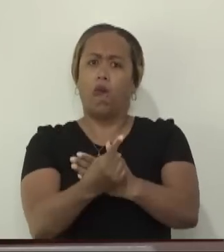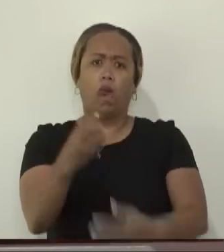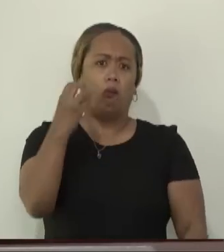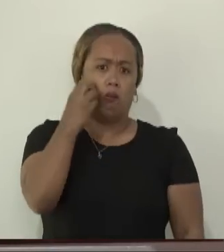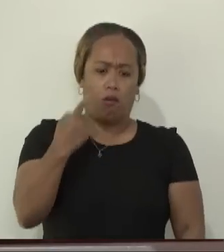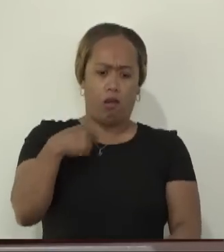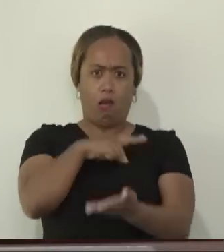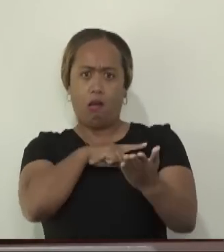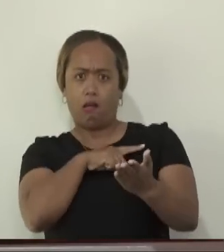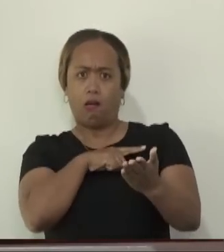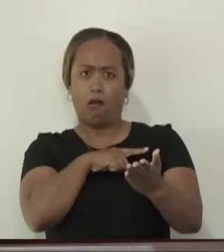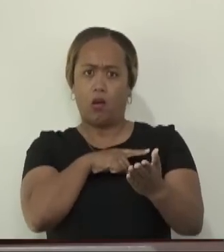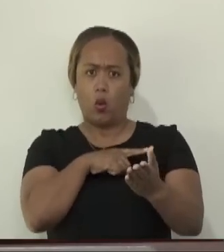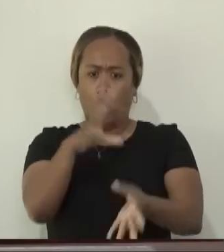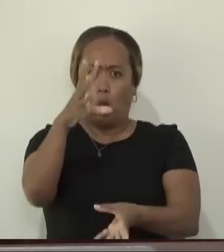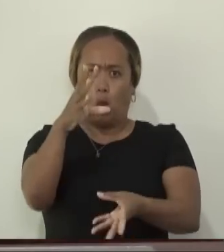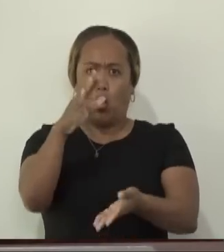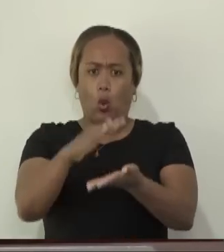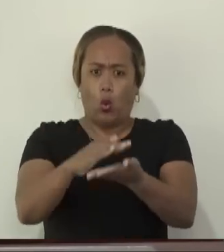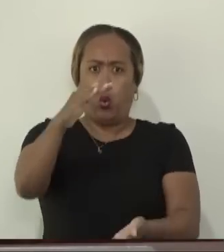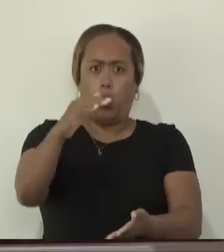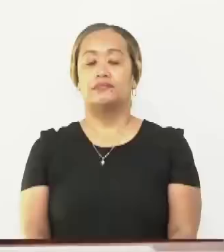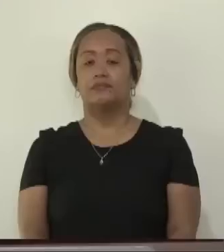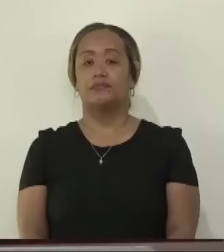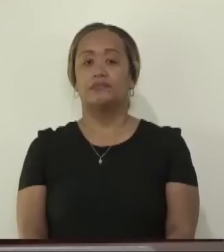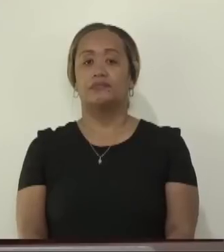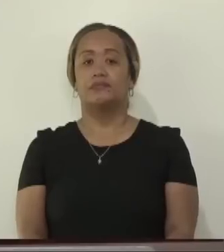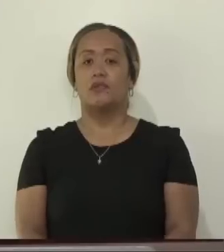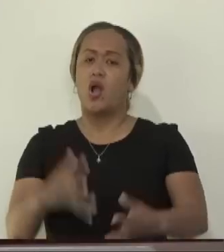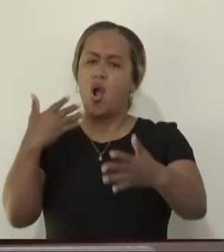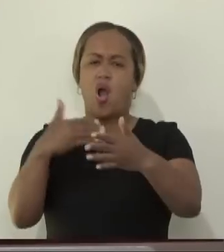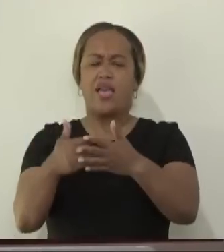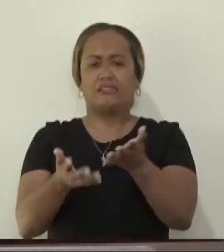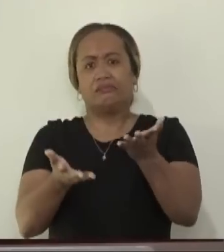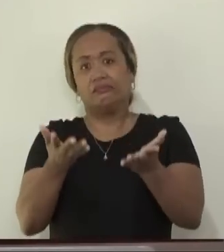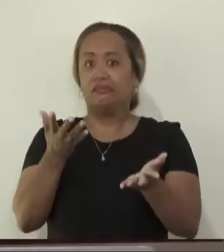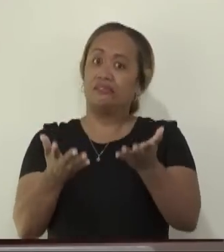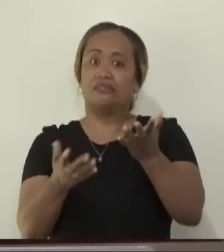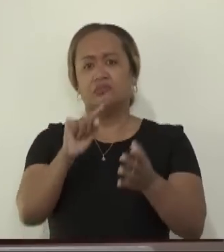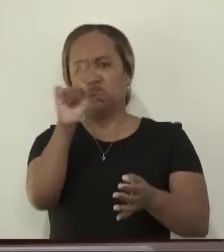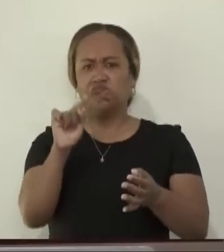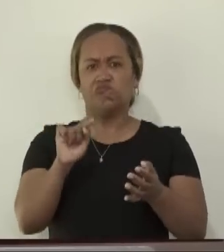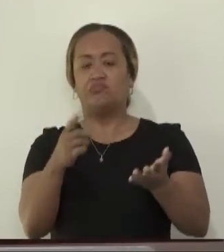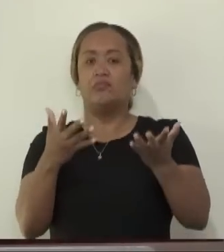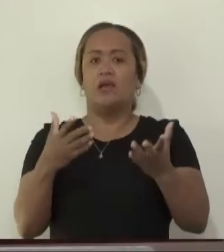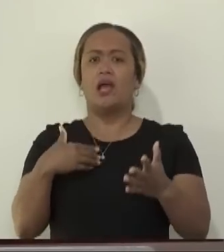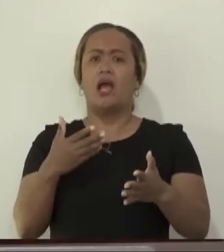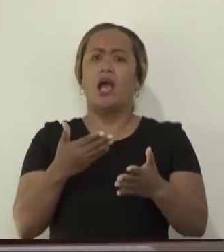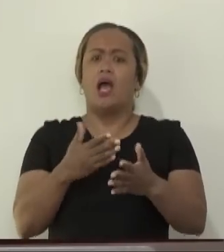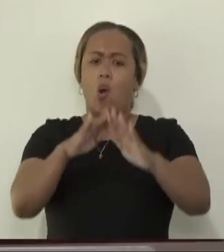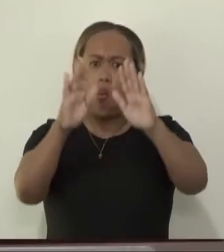in spaces shrunk by rising sea levels. All this uncertainty has forced the